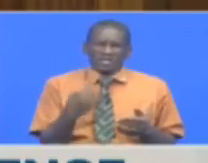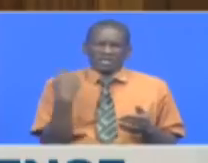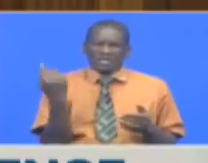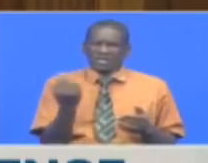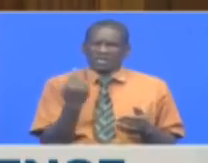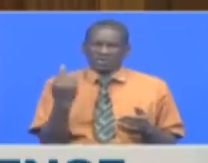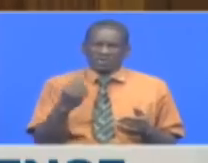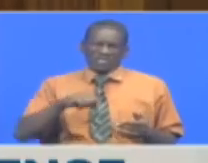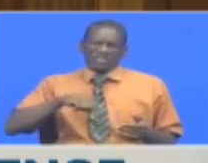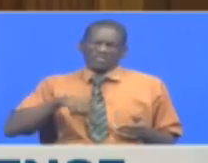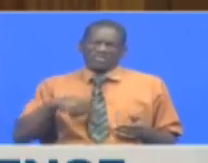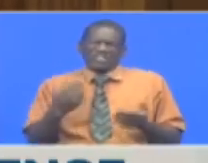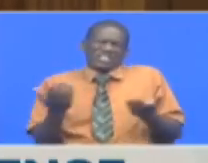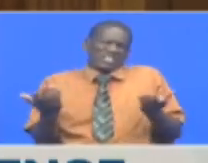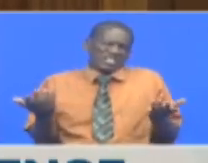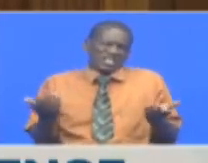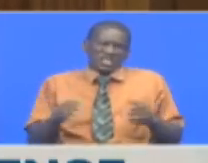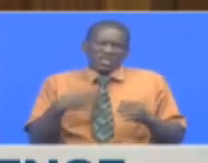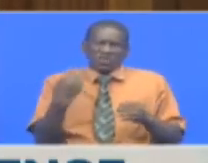the feeling